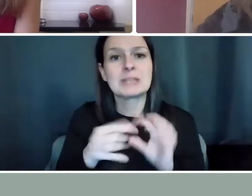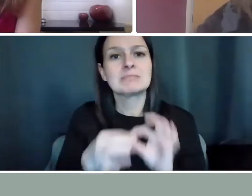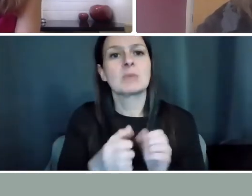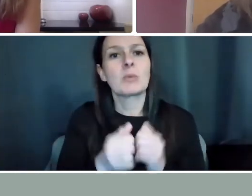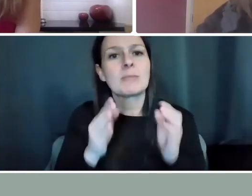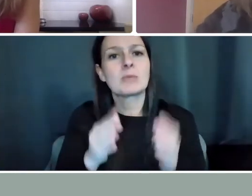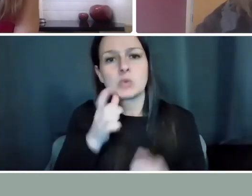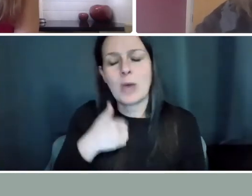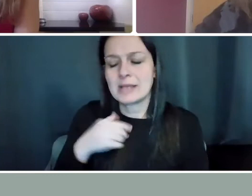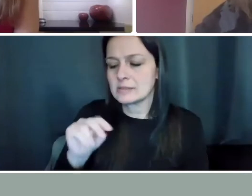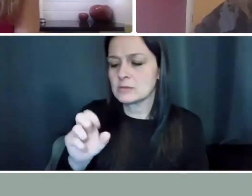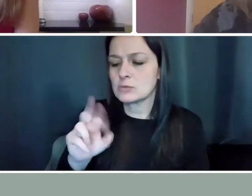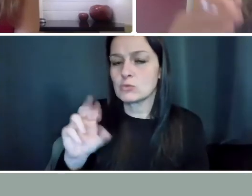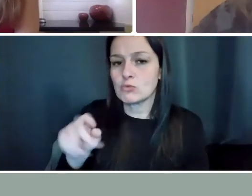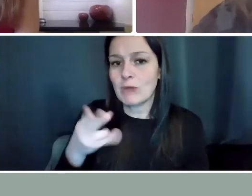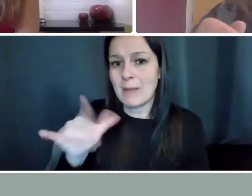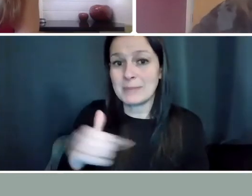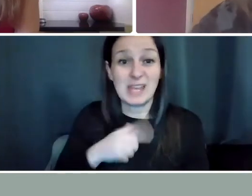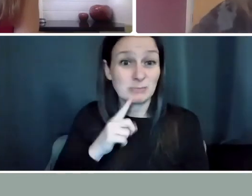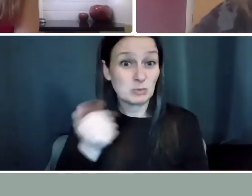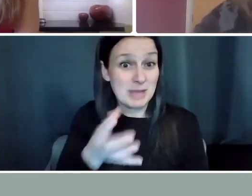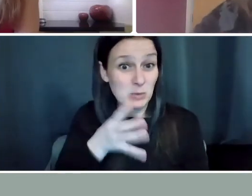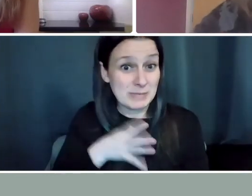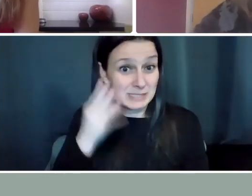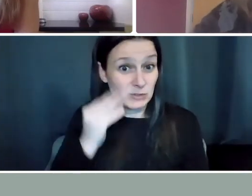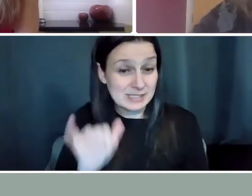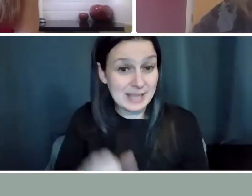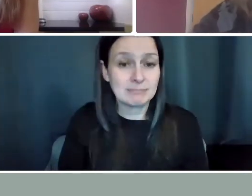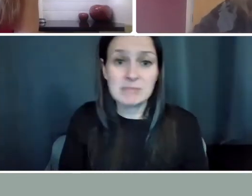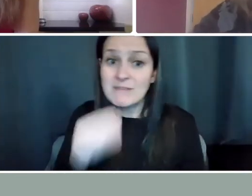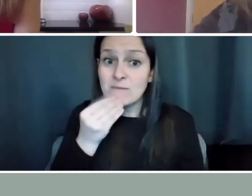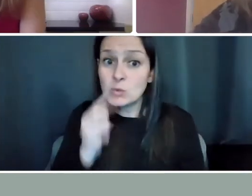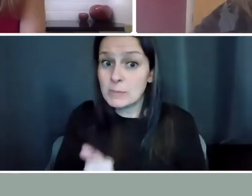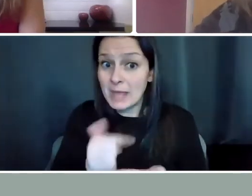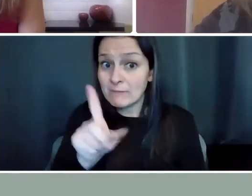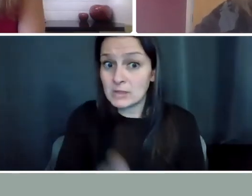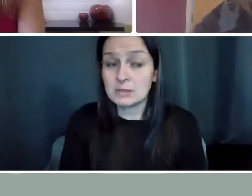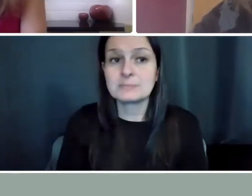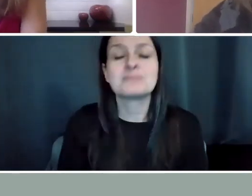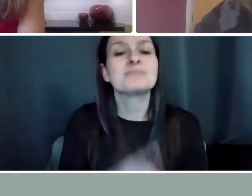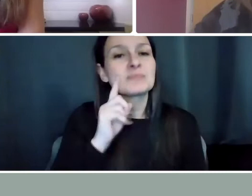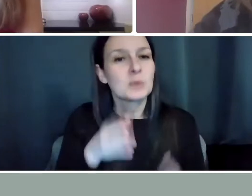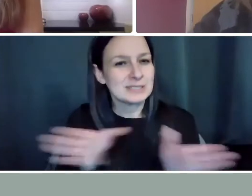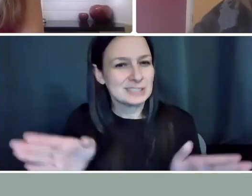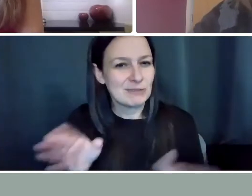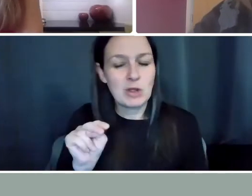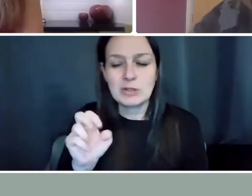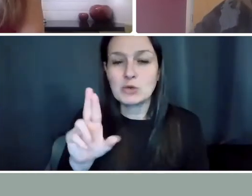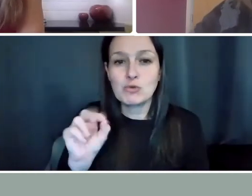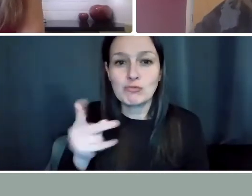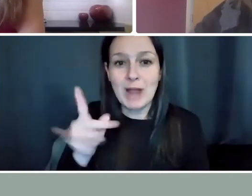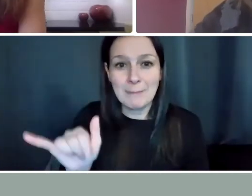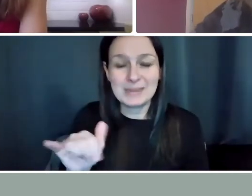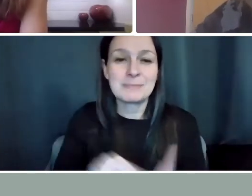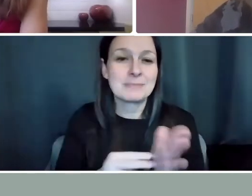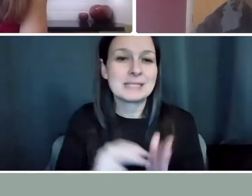there's many women that experience that. Are there foods that could be helpful? So in general, so like neuropathy is like numbness